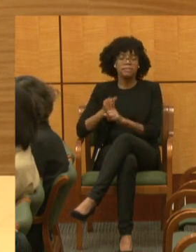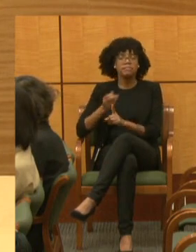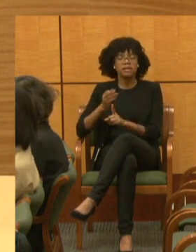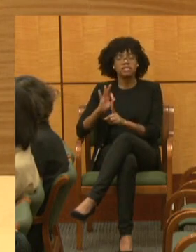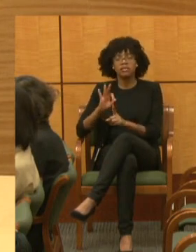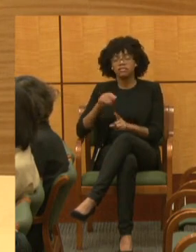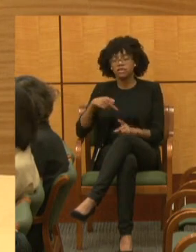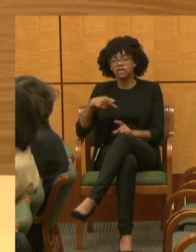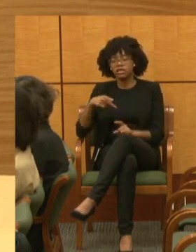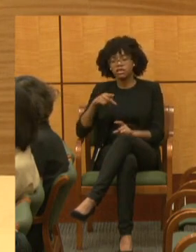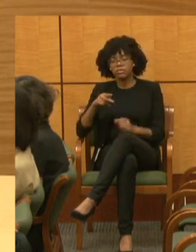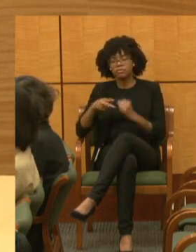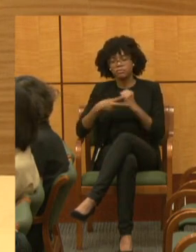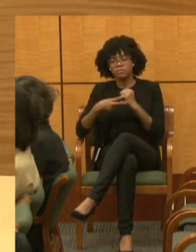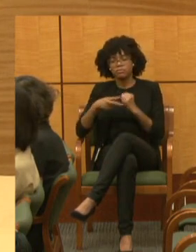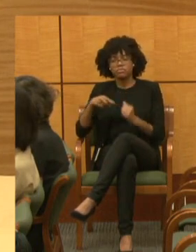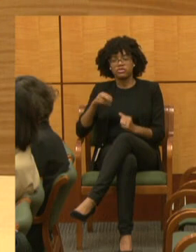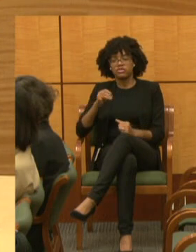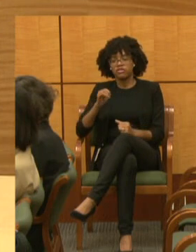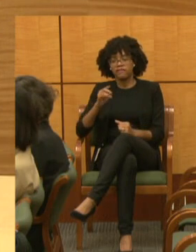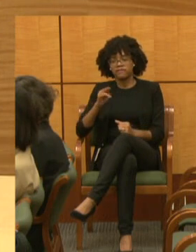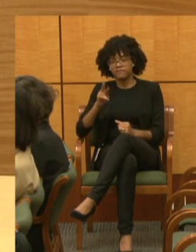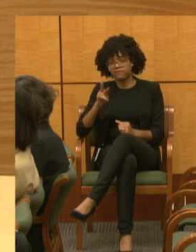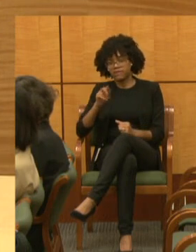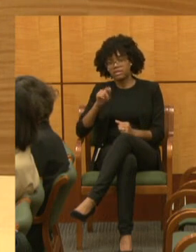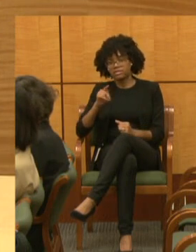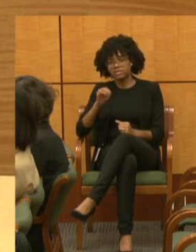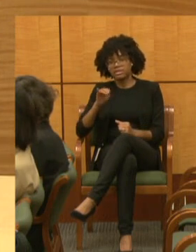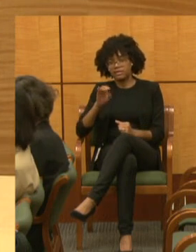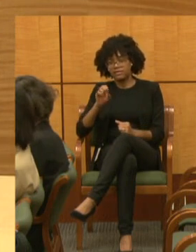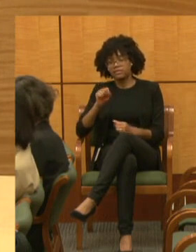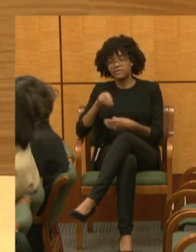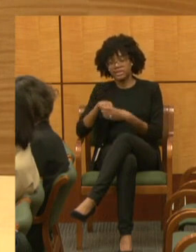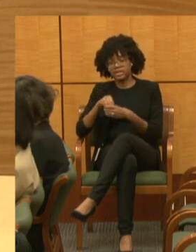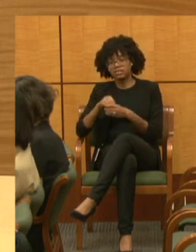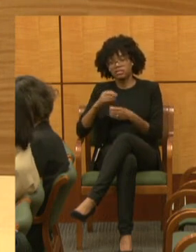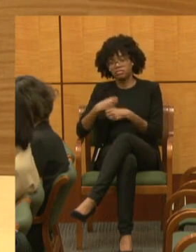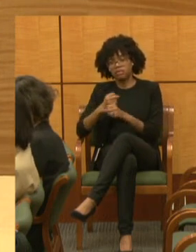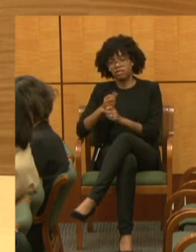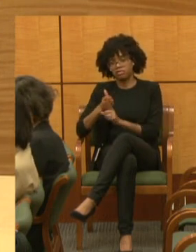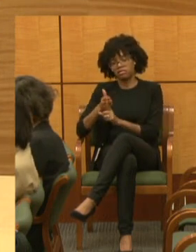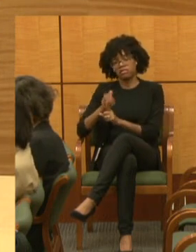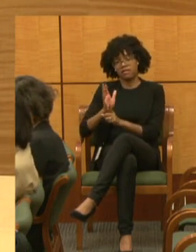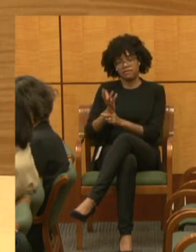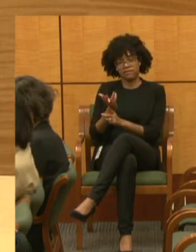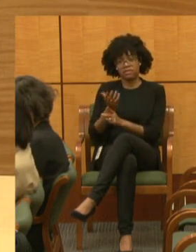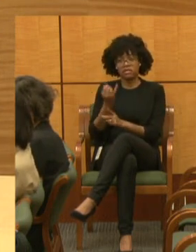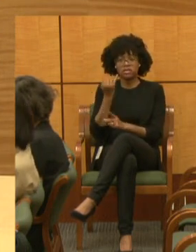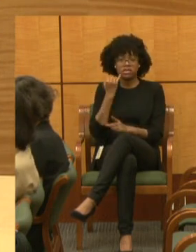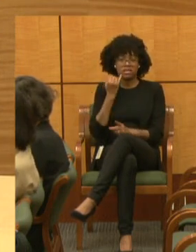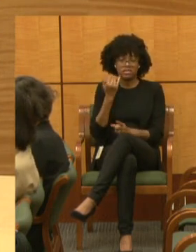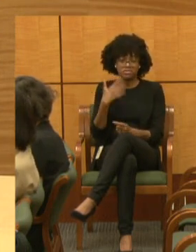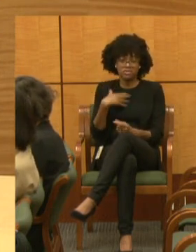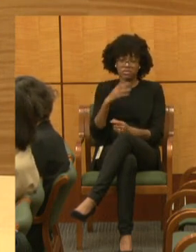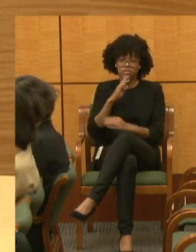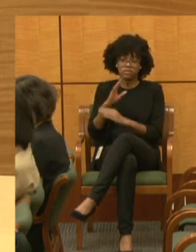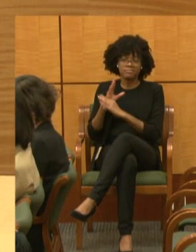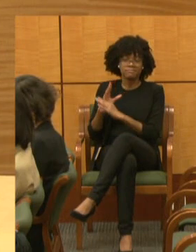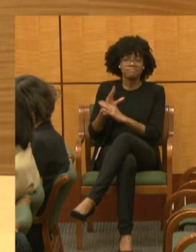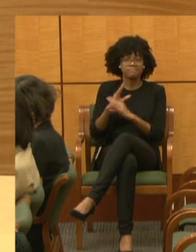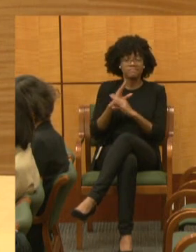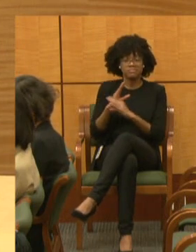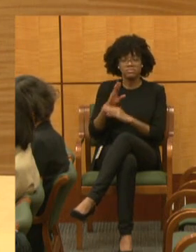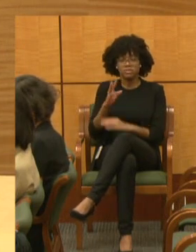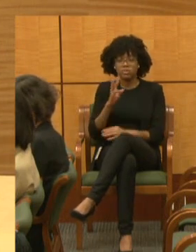We oftentimes forget about the impact of microbiology in all these preparations if it's a water-containing system. So this is